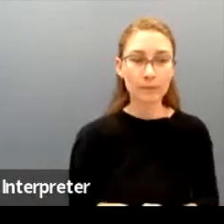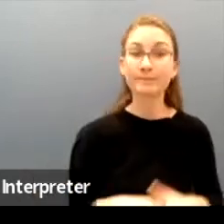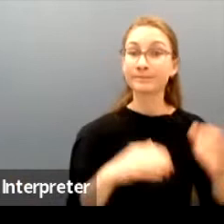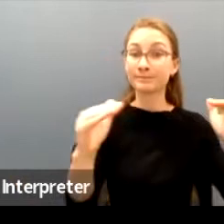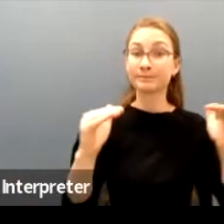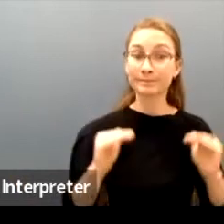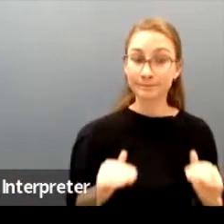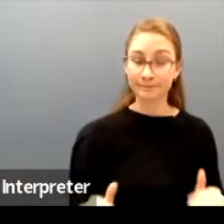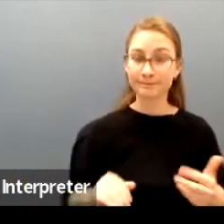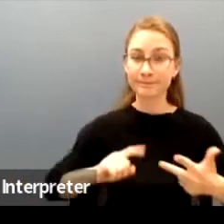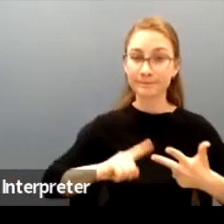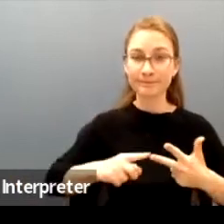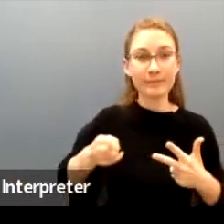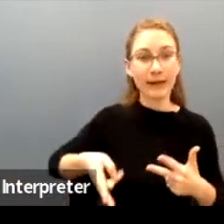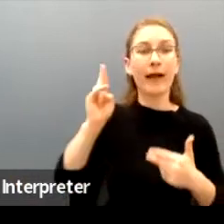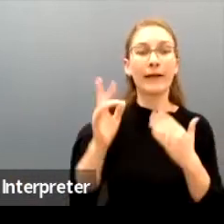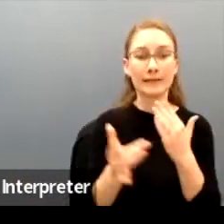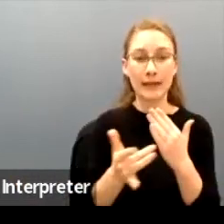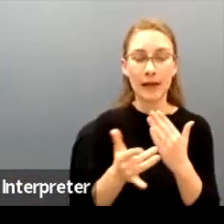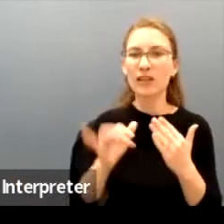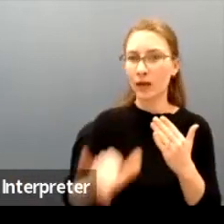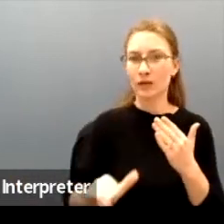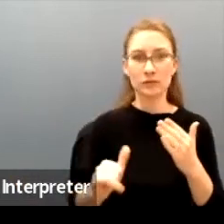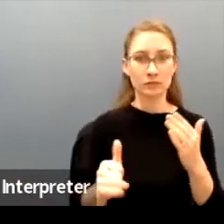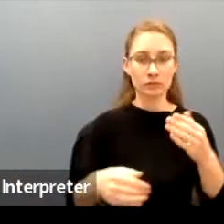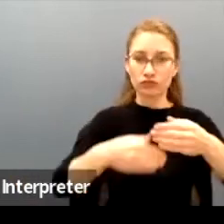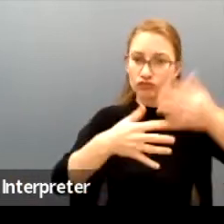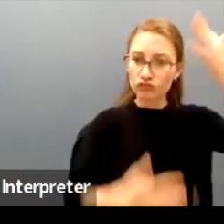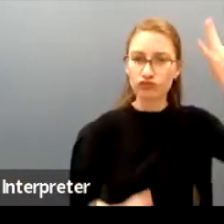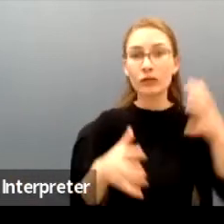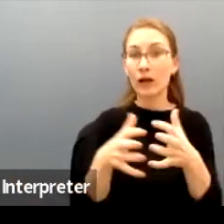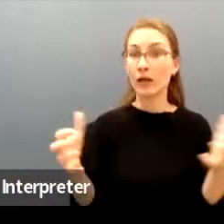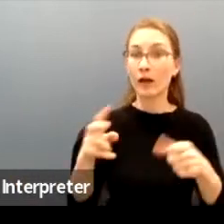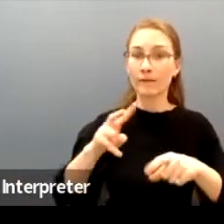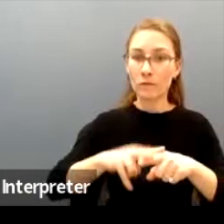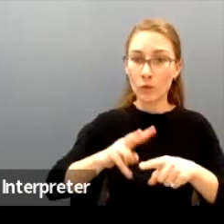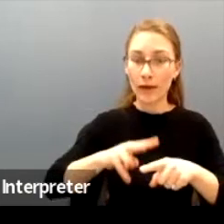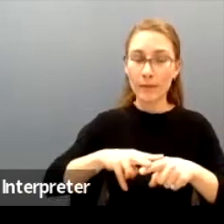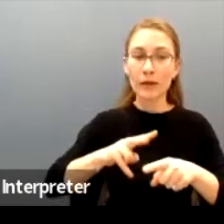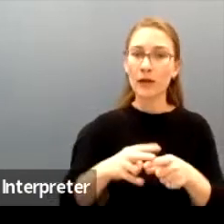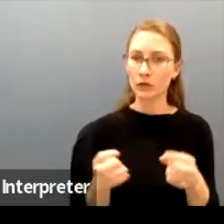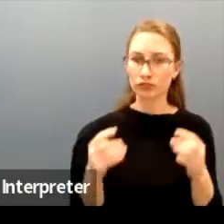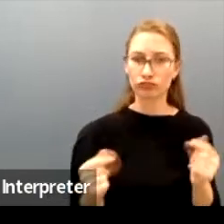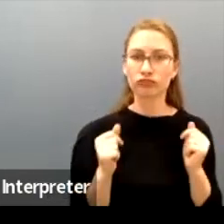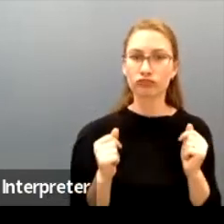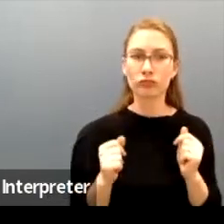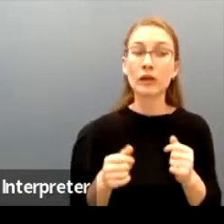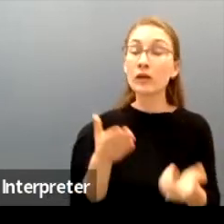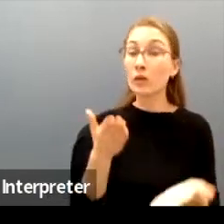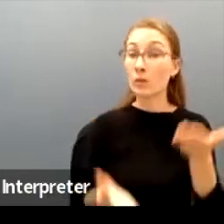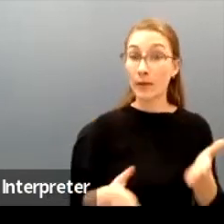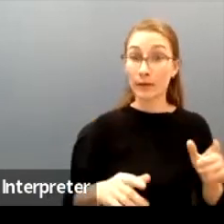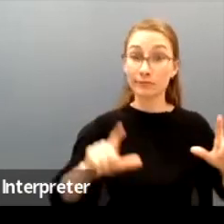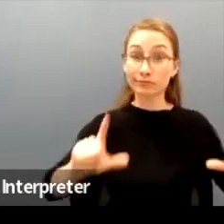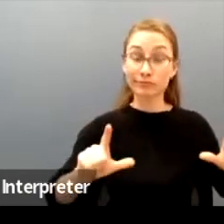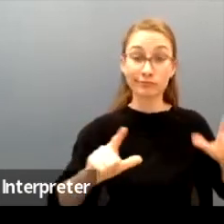able to have access to a variety of words very quickly and really just at their fingertips. They select an icon, maybe it transitions to another page, they select